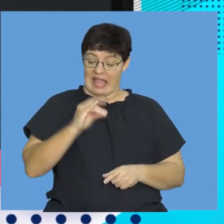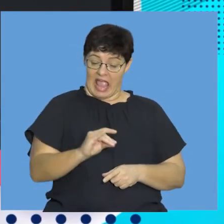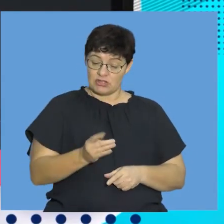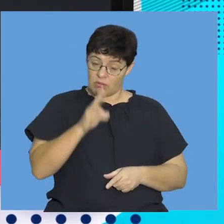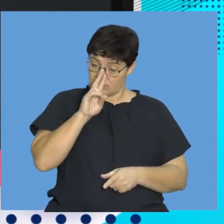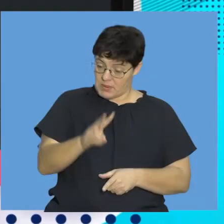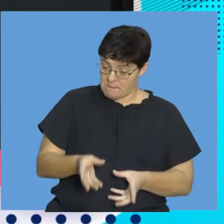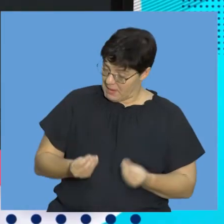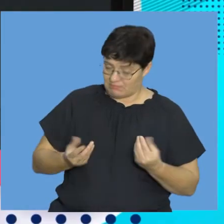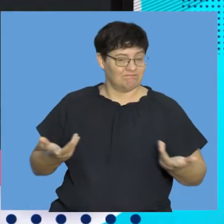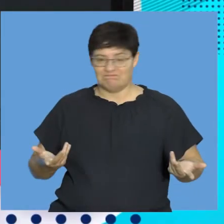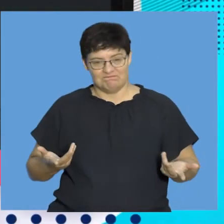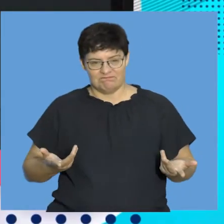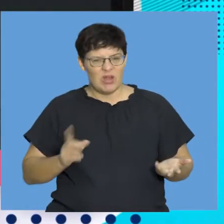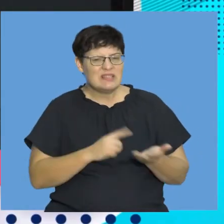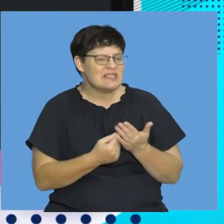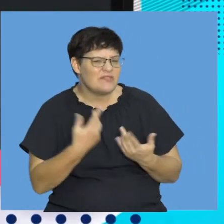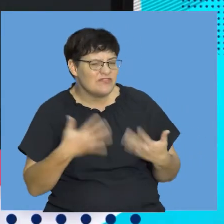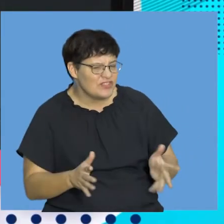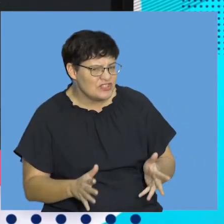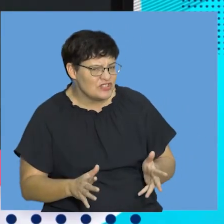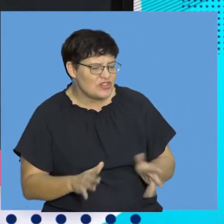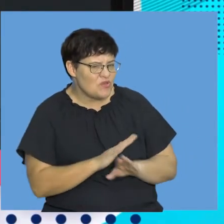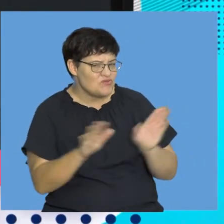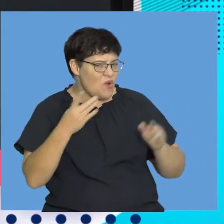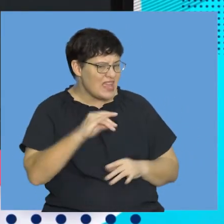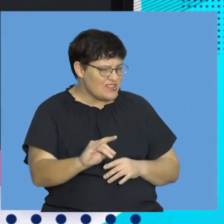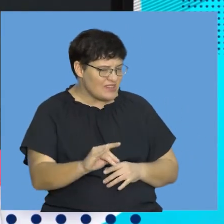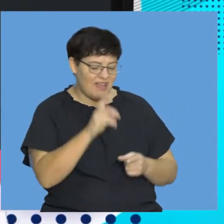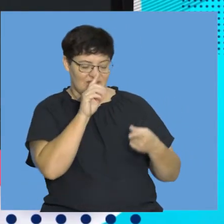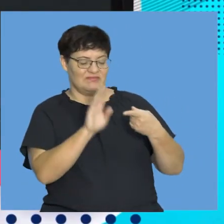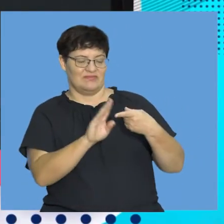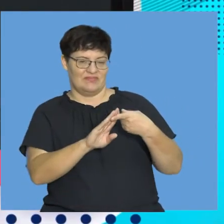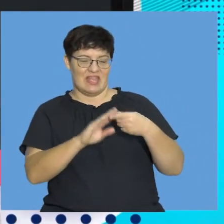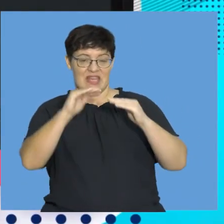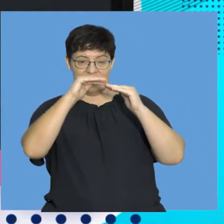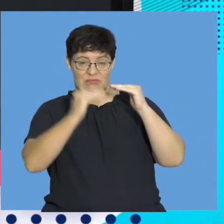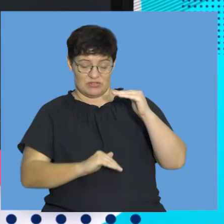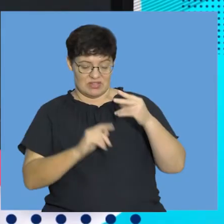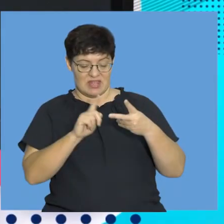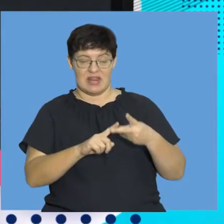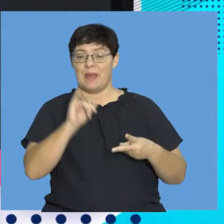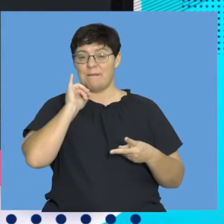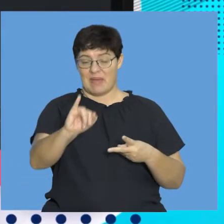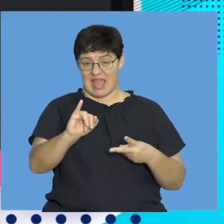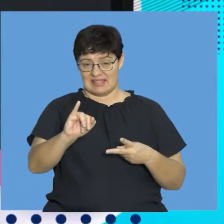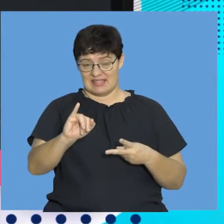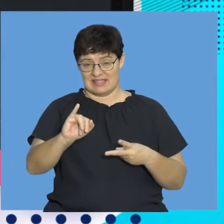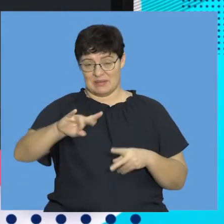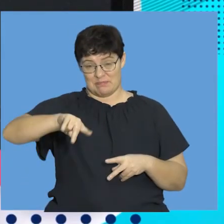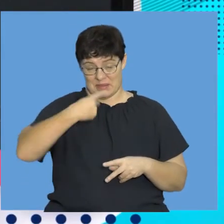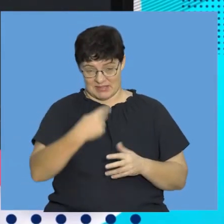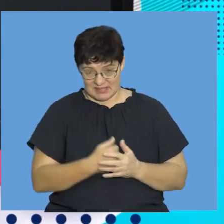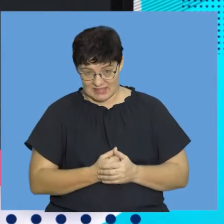your non-cash items. What did we discuss as non-cash items? We looked at